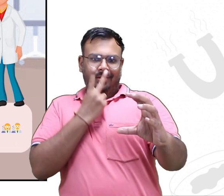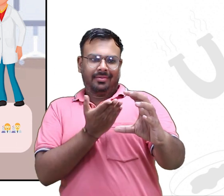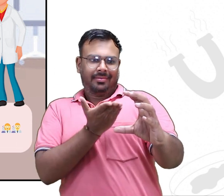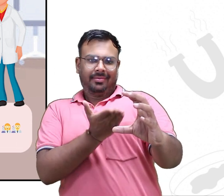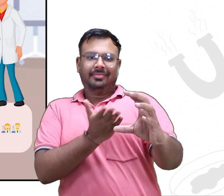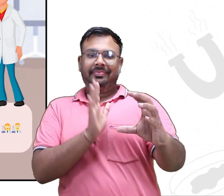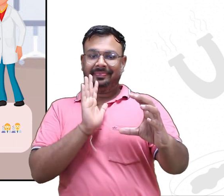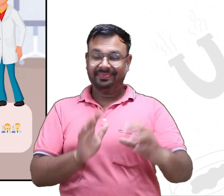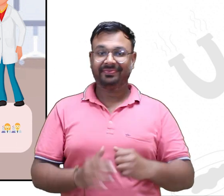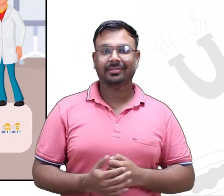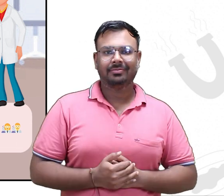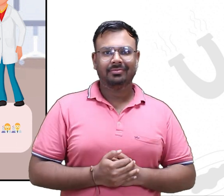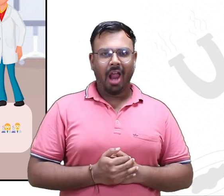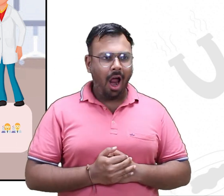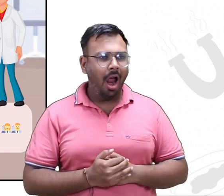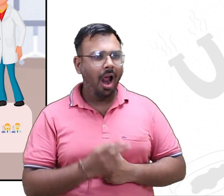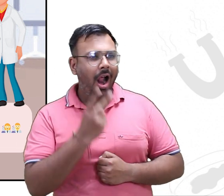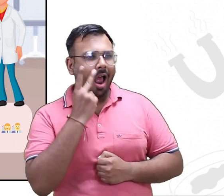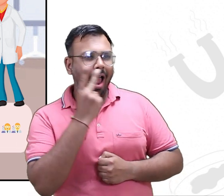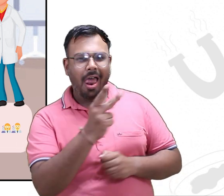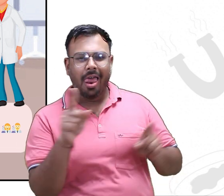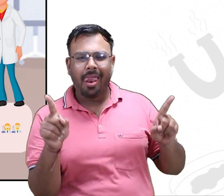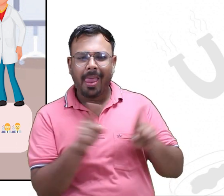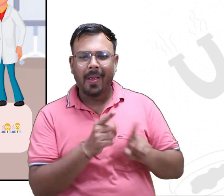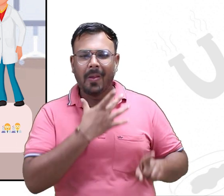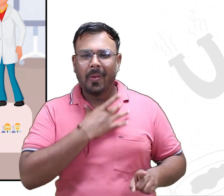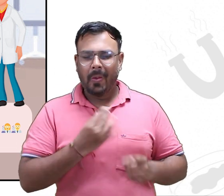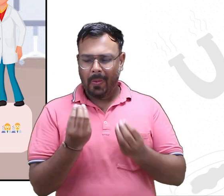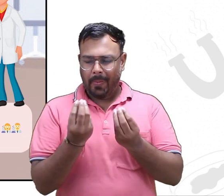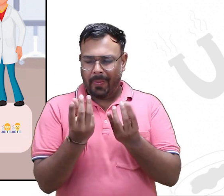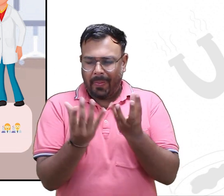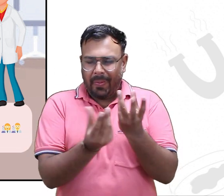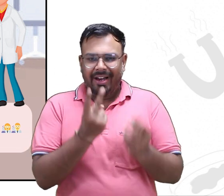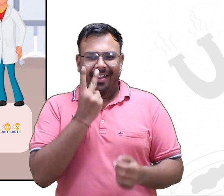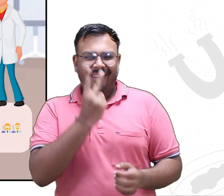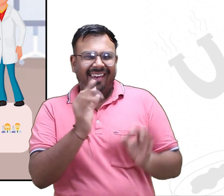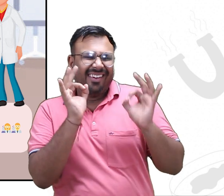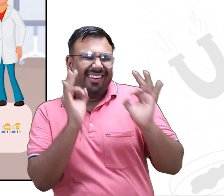Amazing! Look like a tiny jewel.